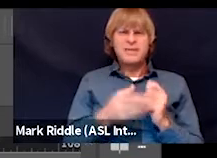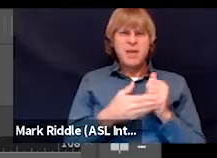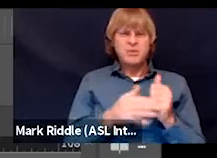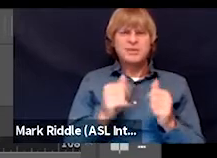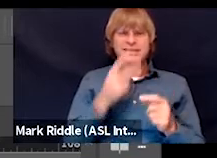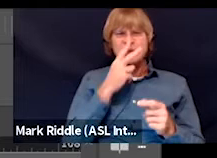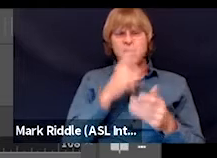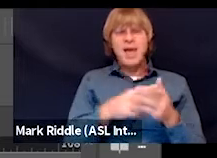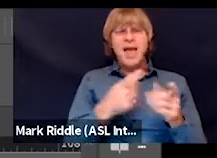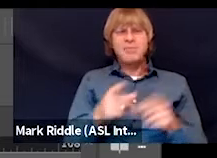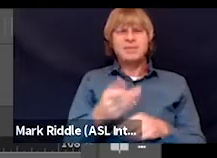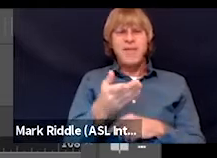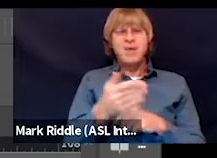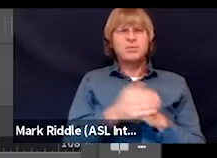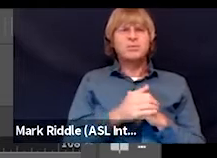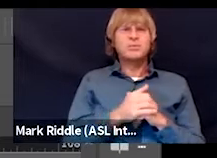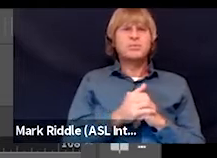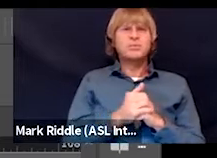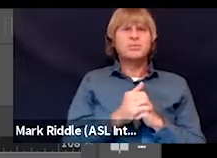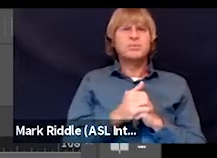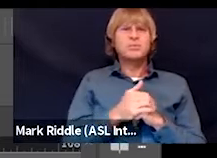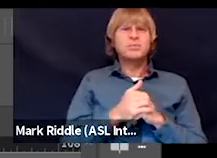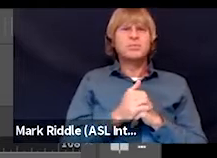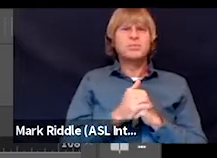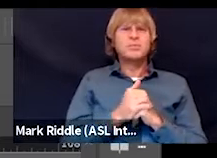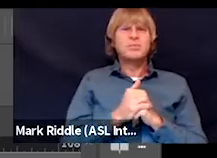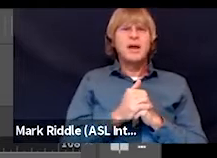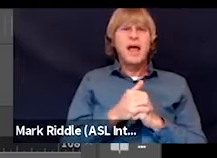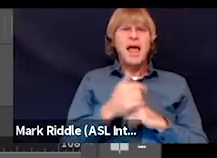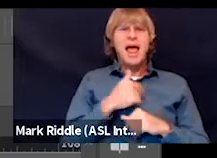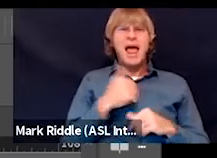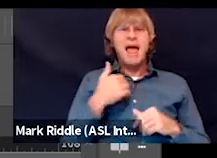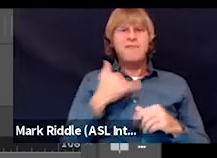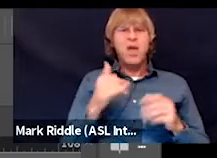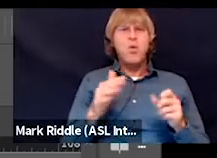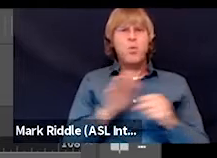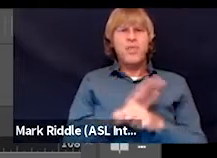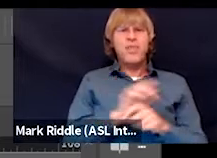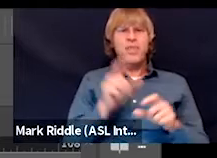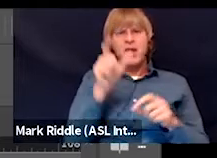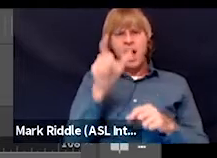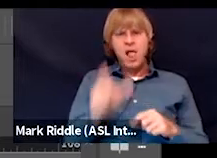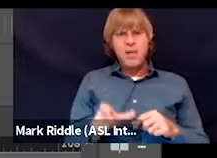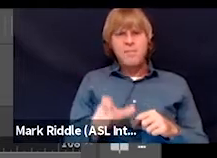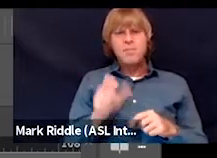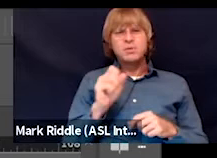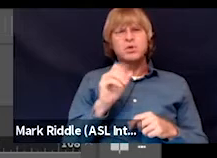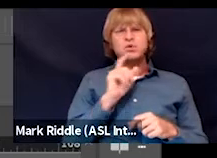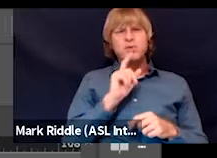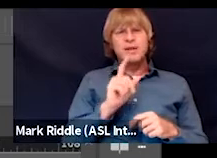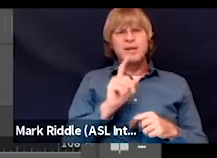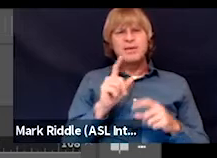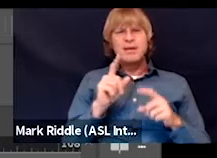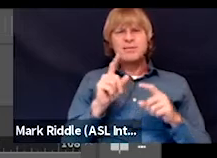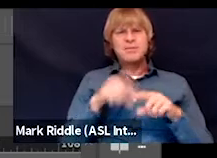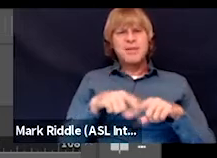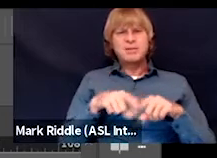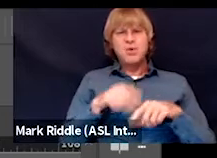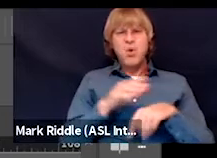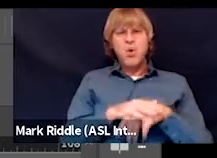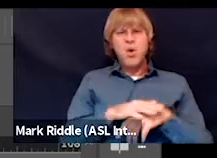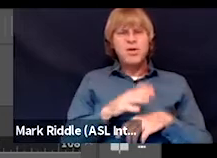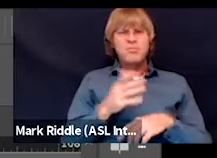what happens there. And I have it the width of the column, so it's really kind of going to be contingent